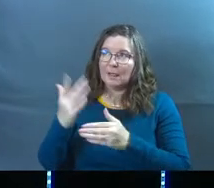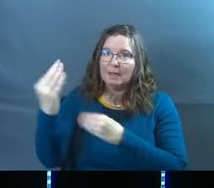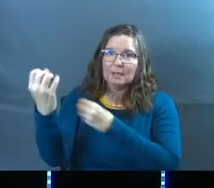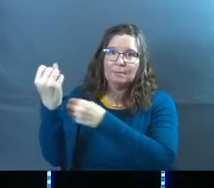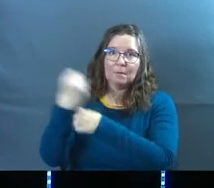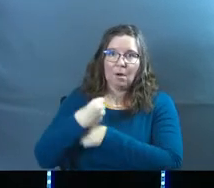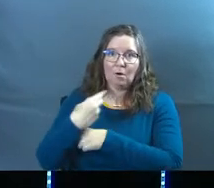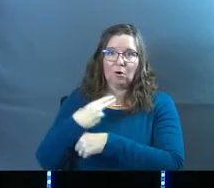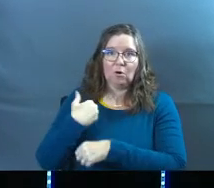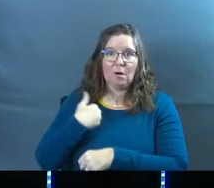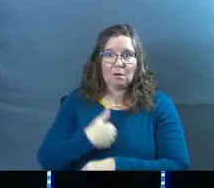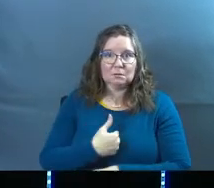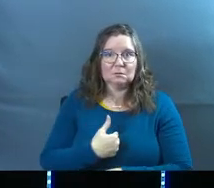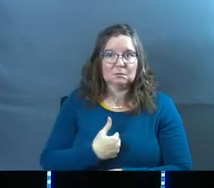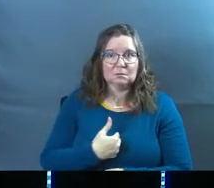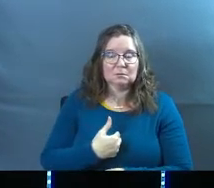us.